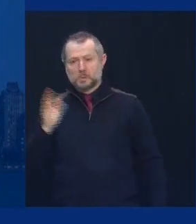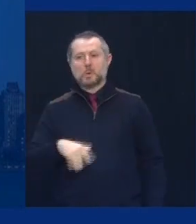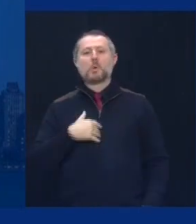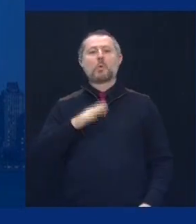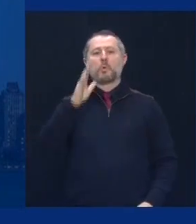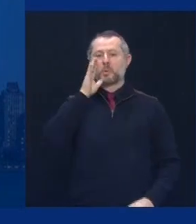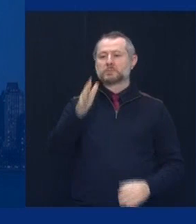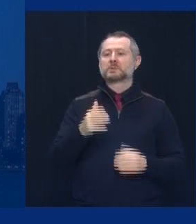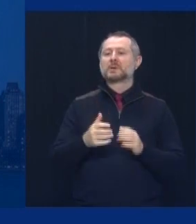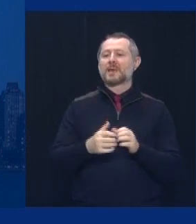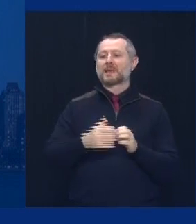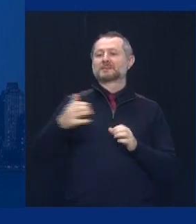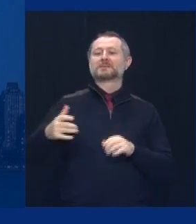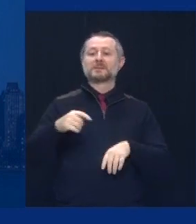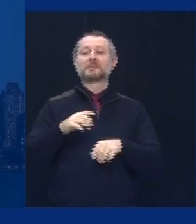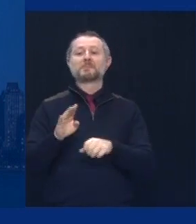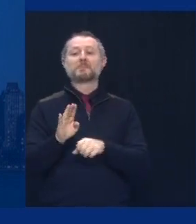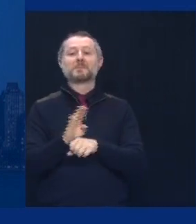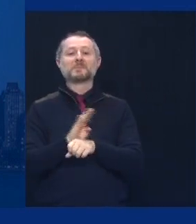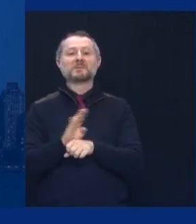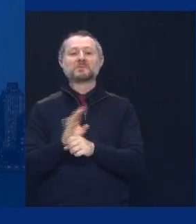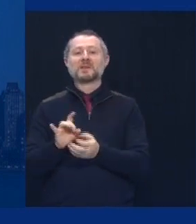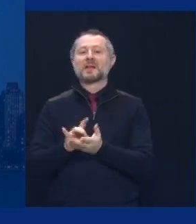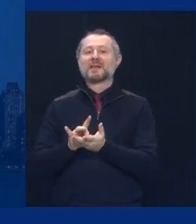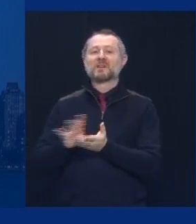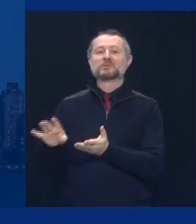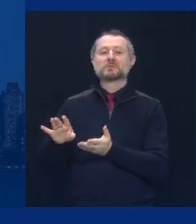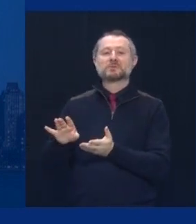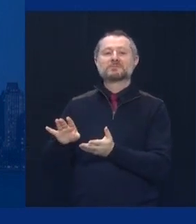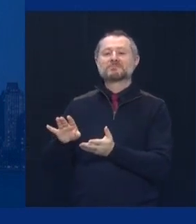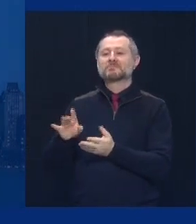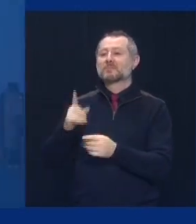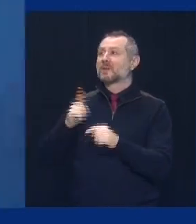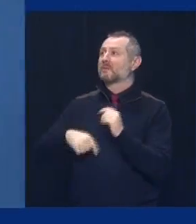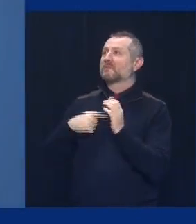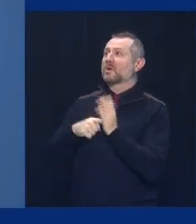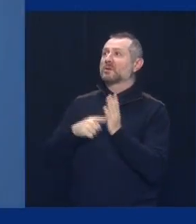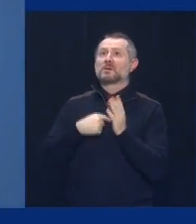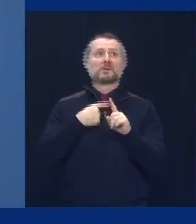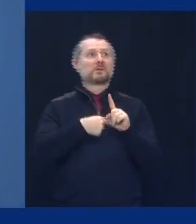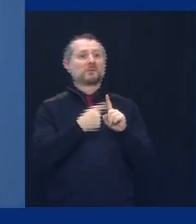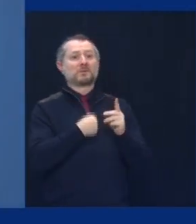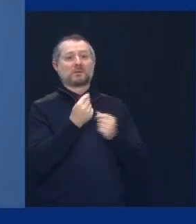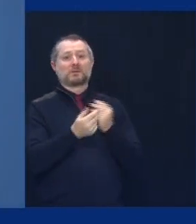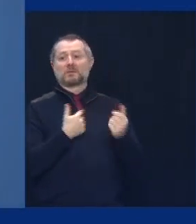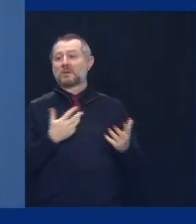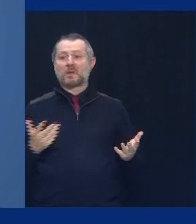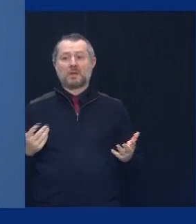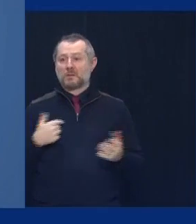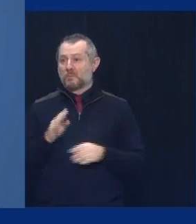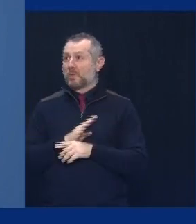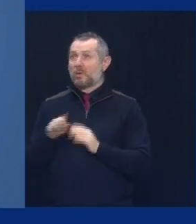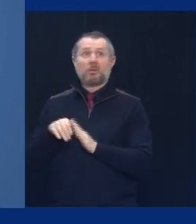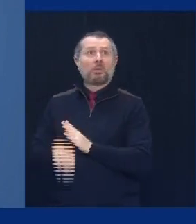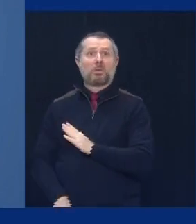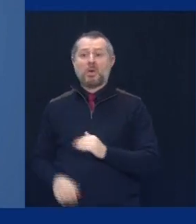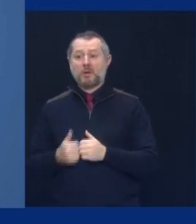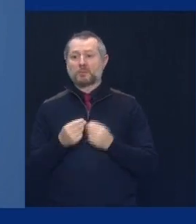eviction moratorium. So if a business can't pay the rent, because of this situation, they won't